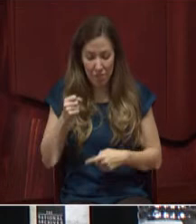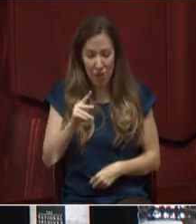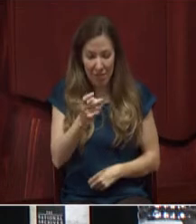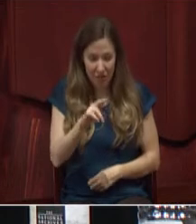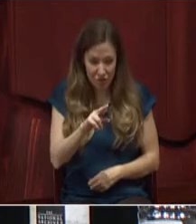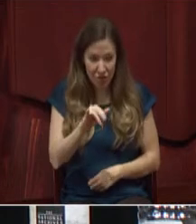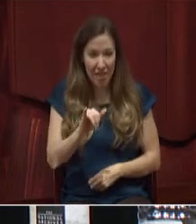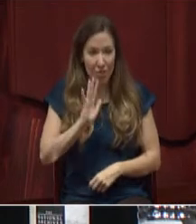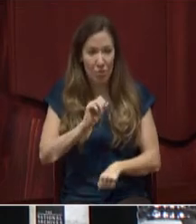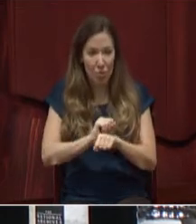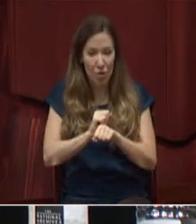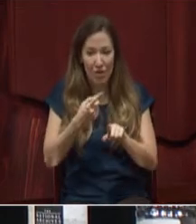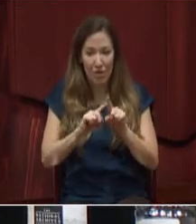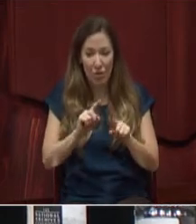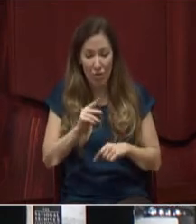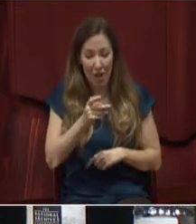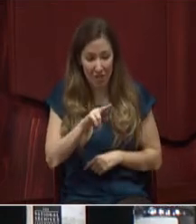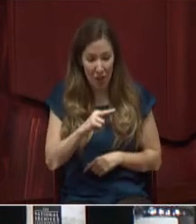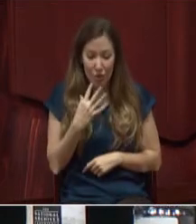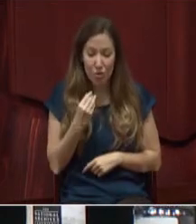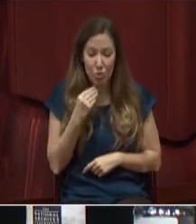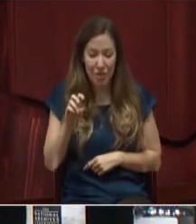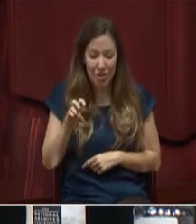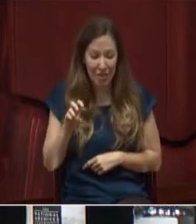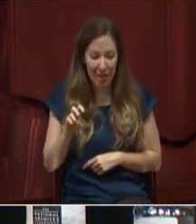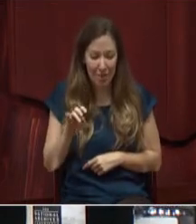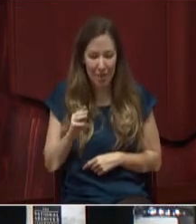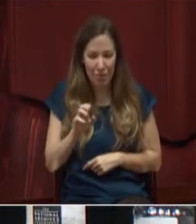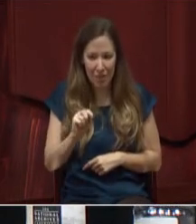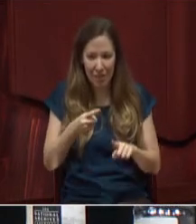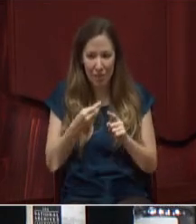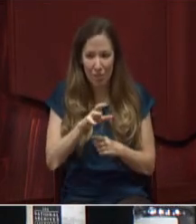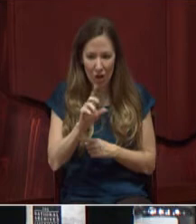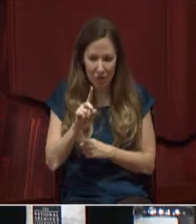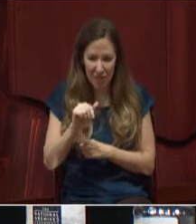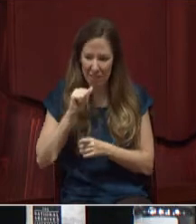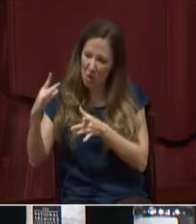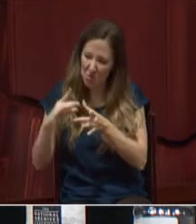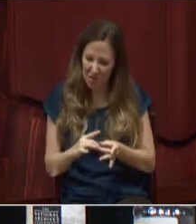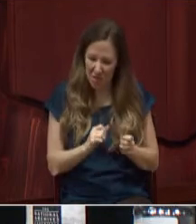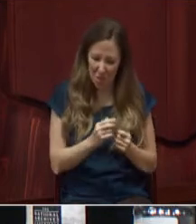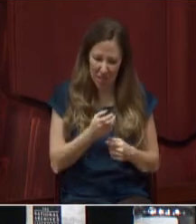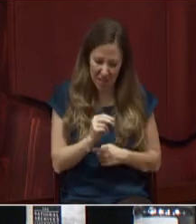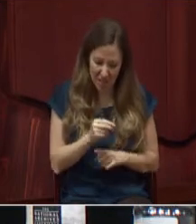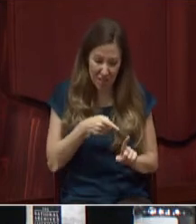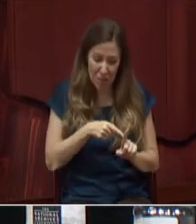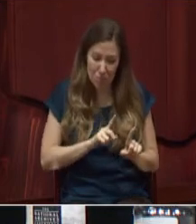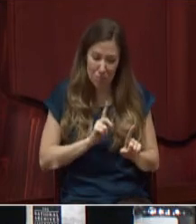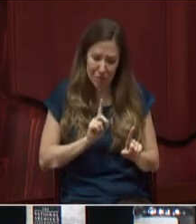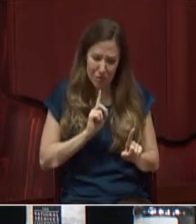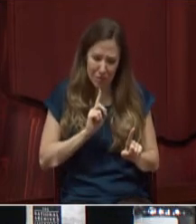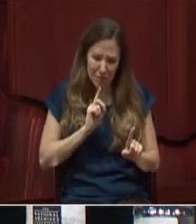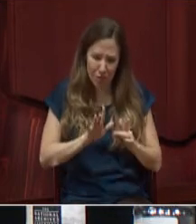was a Jewish immigrant from Harvard, everything which you don't associate with Nixon. So it was to his credit that he reached out.